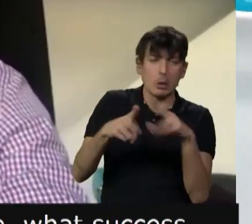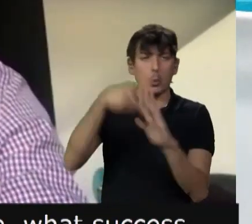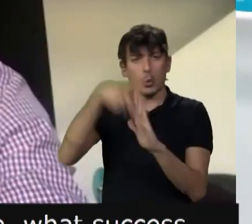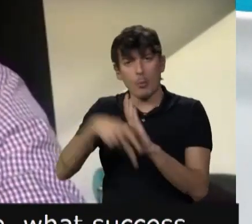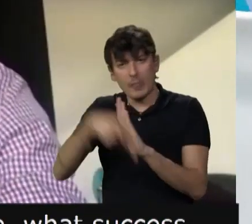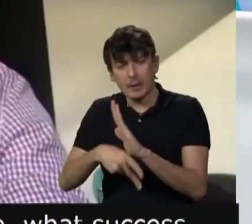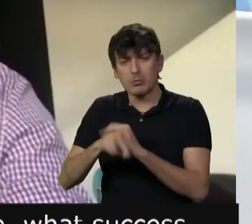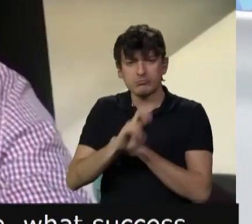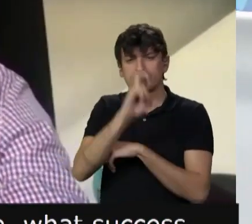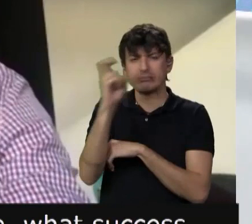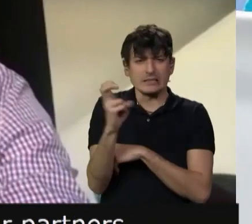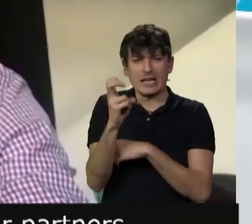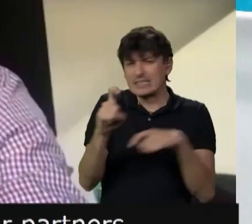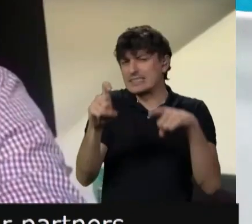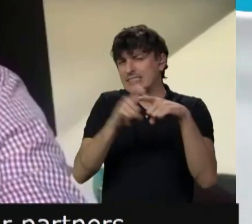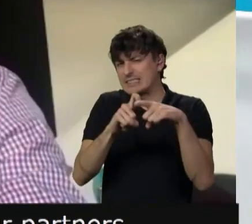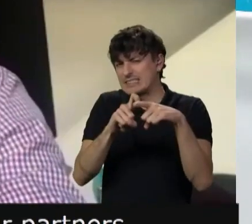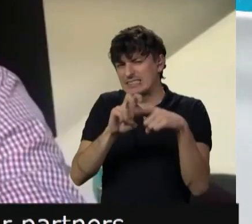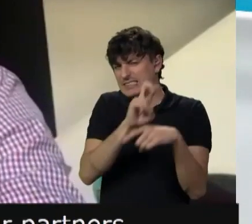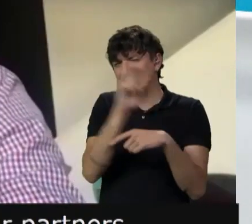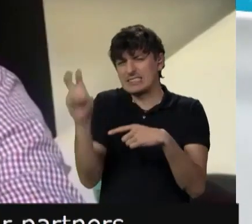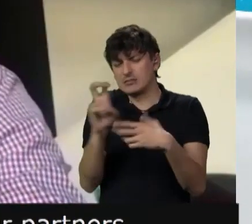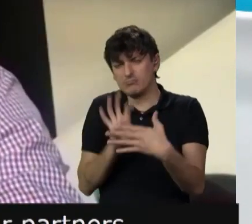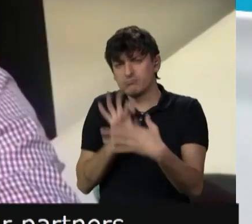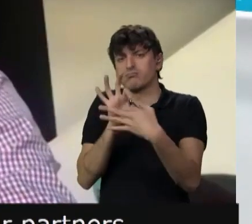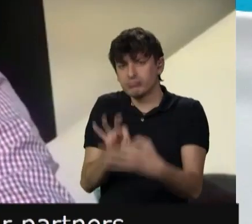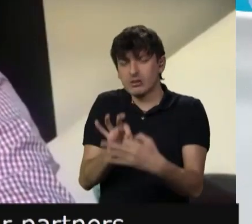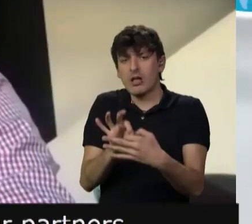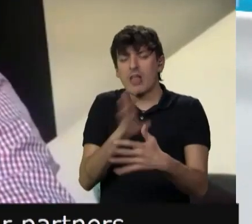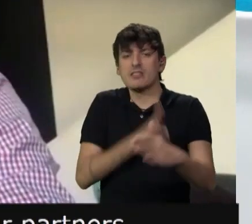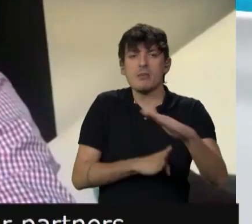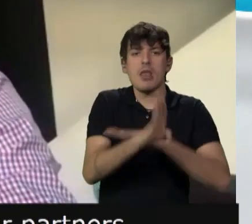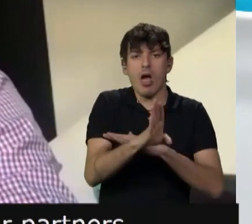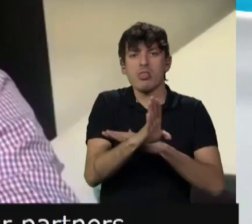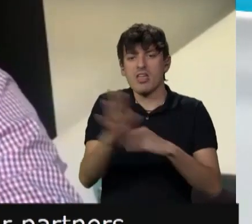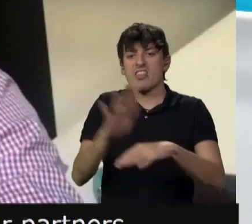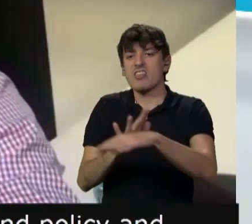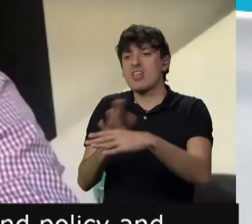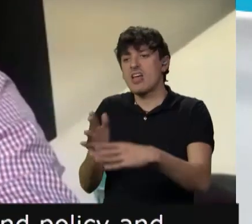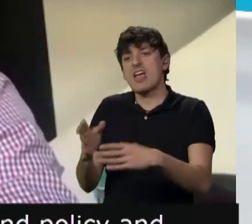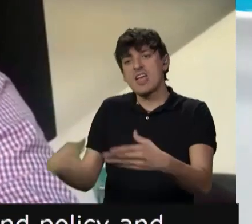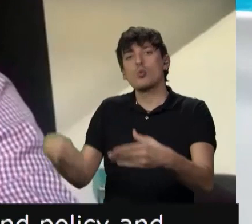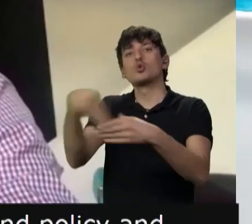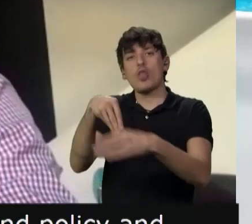of technology and policy and everything having to do with accessibility in the digital world.